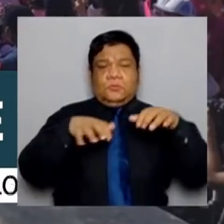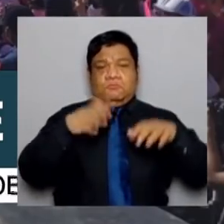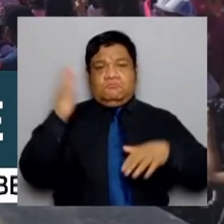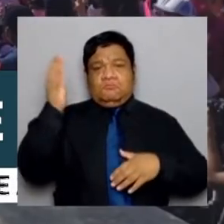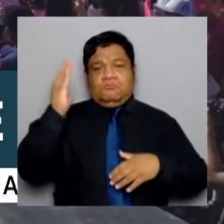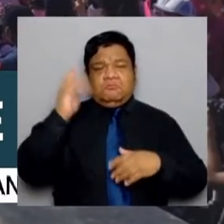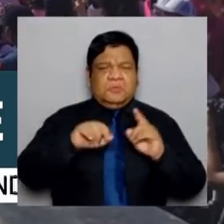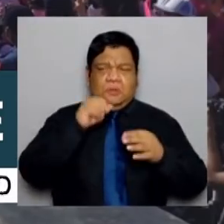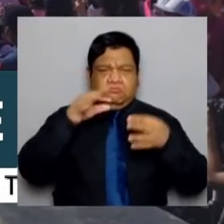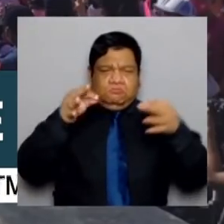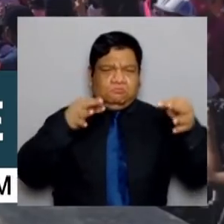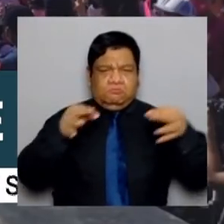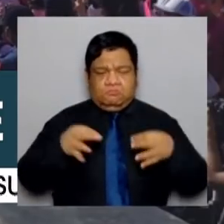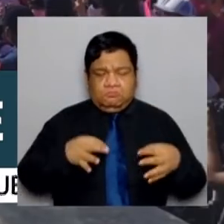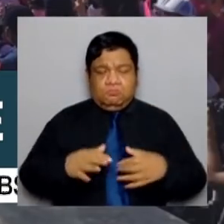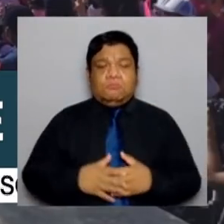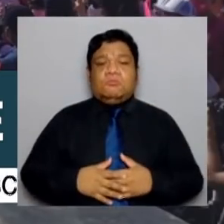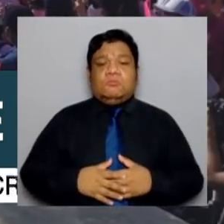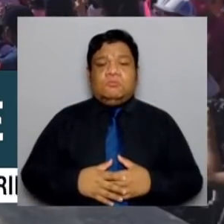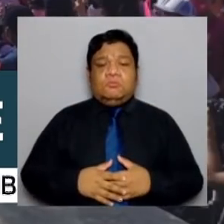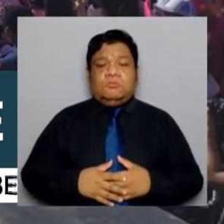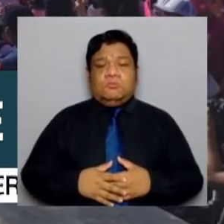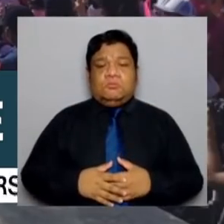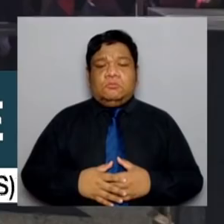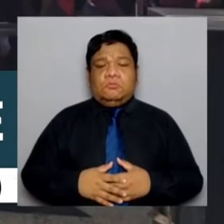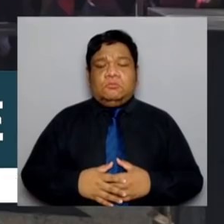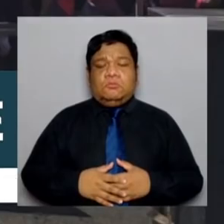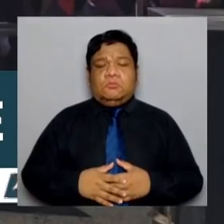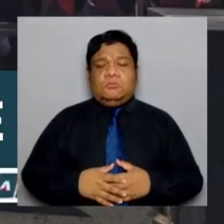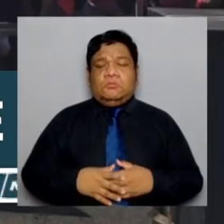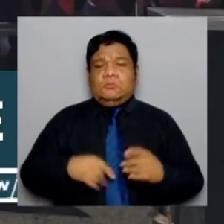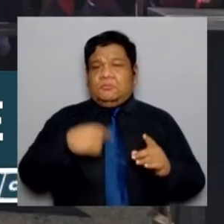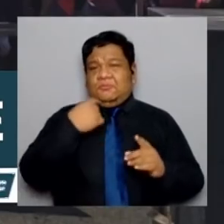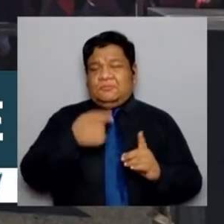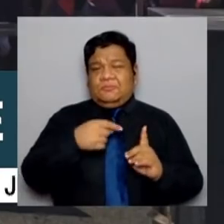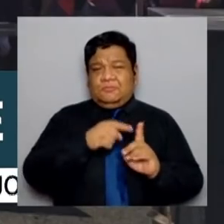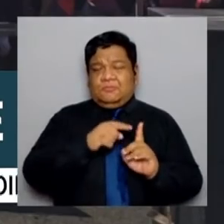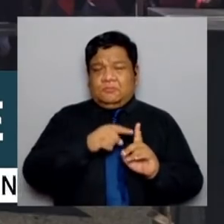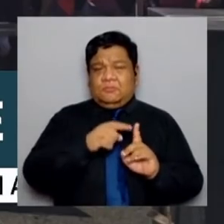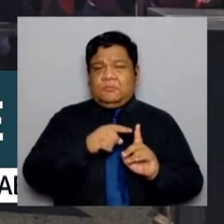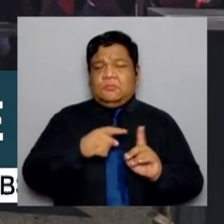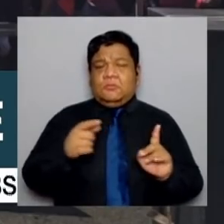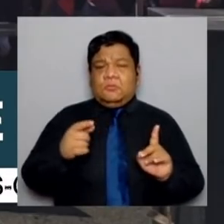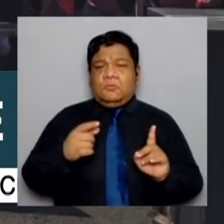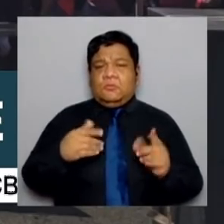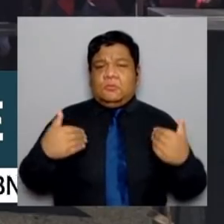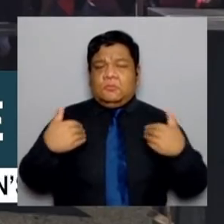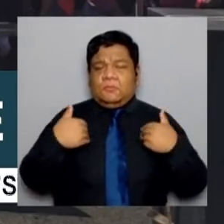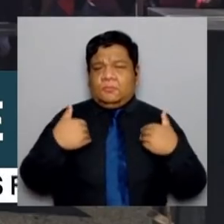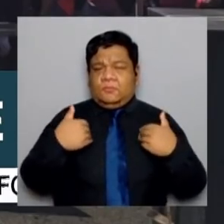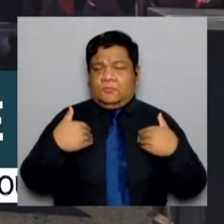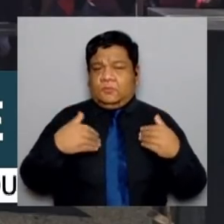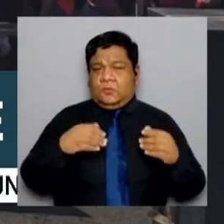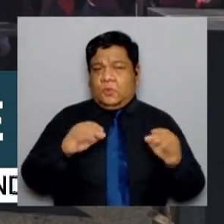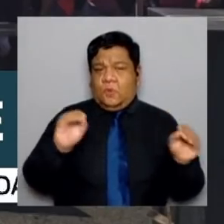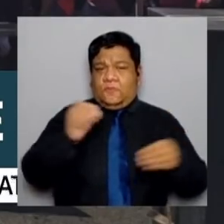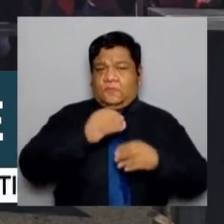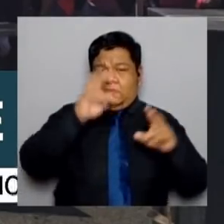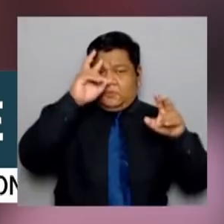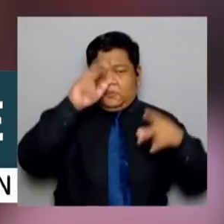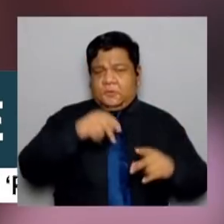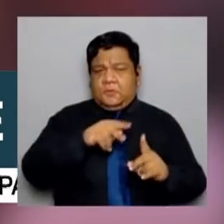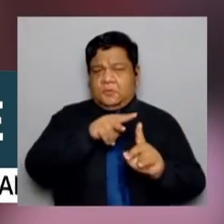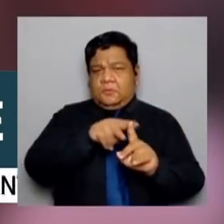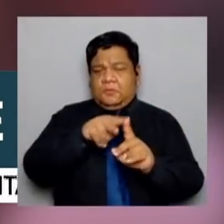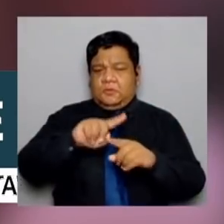She, however, said that even if she lost in Leyte province, she set aside politics and had the office of the vice president implement various projects